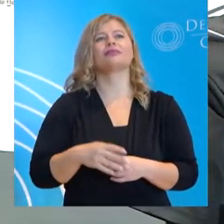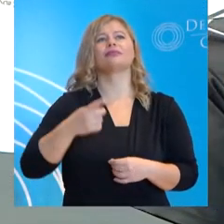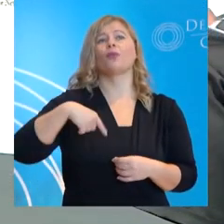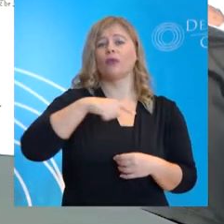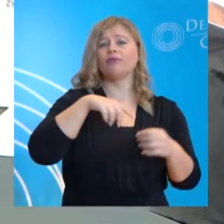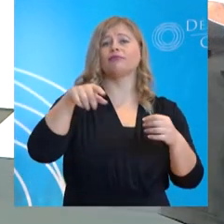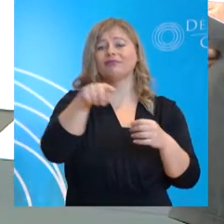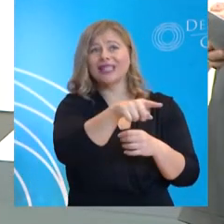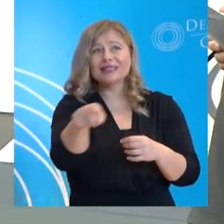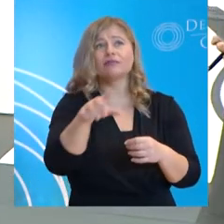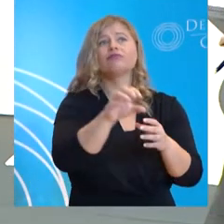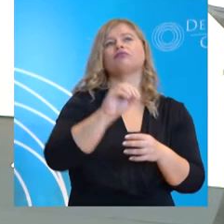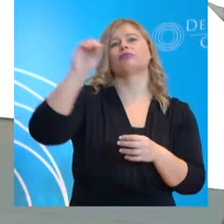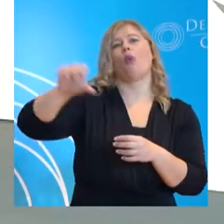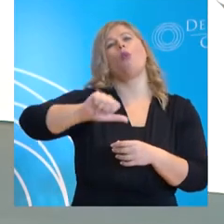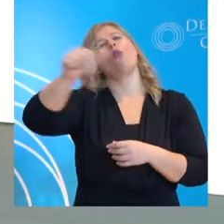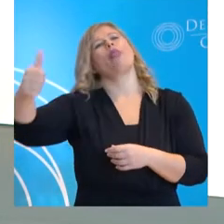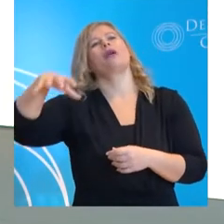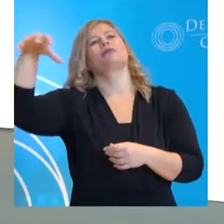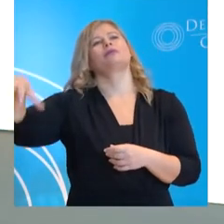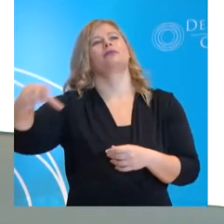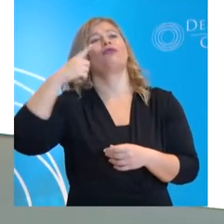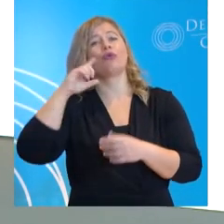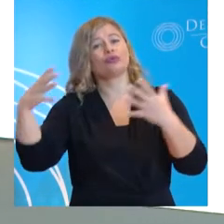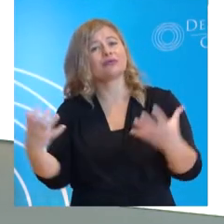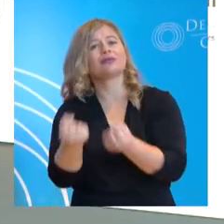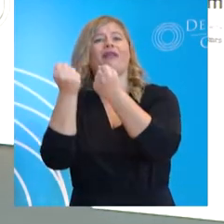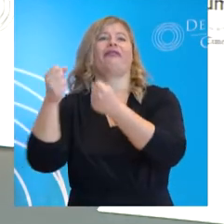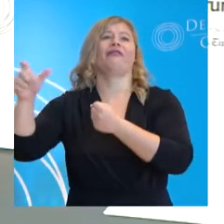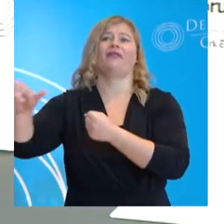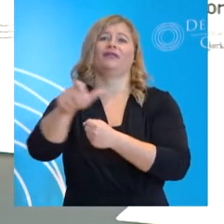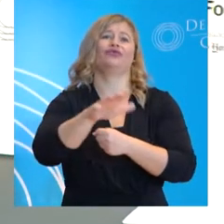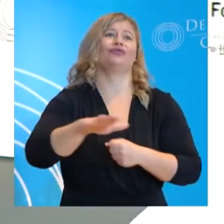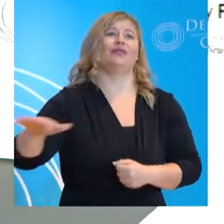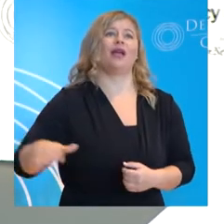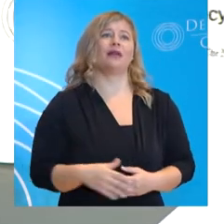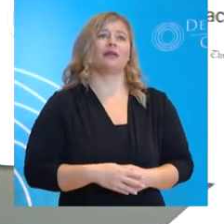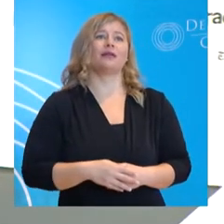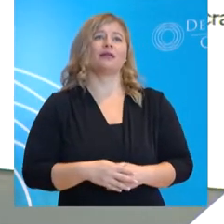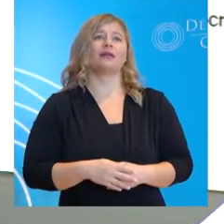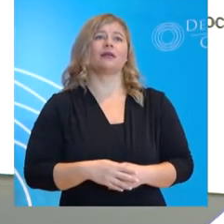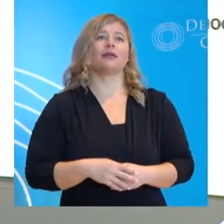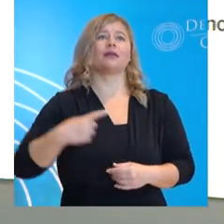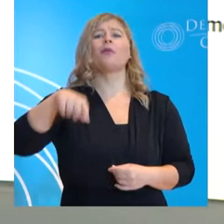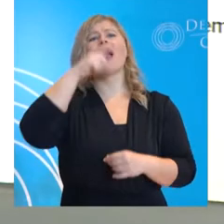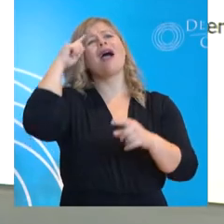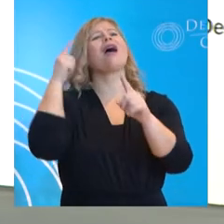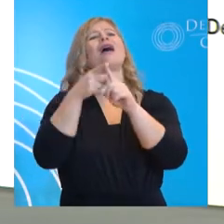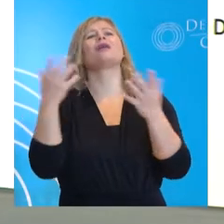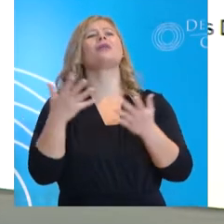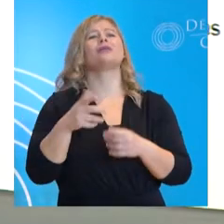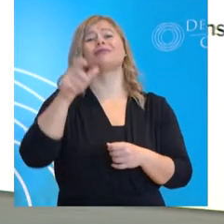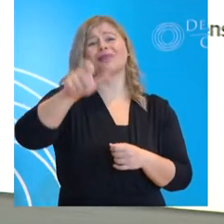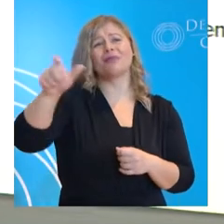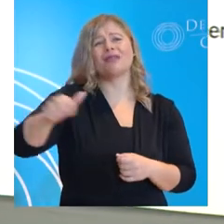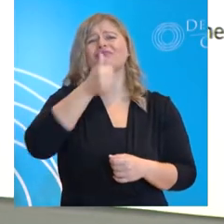state-of-the-art facility that offers people who arrive on Samos and whose applications are